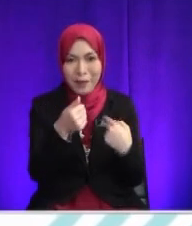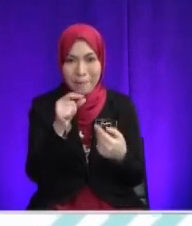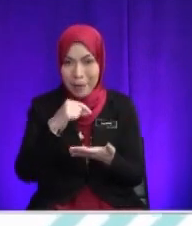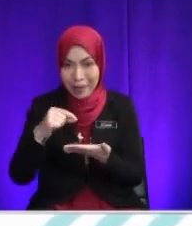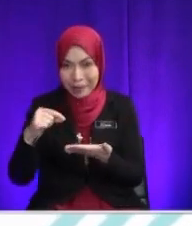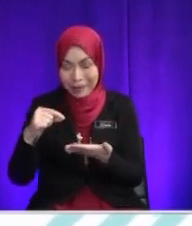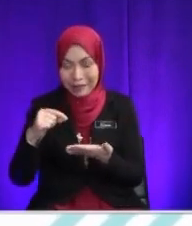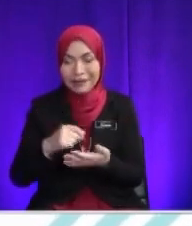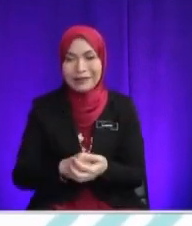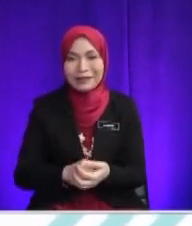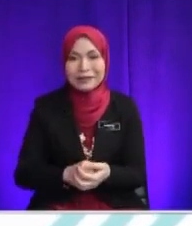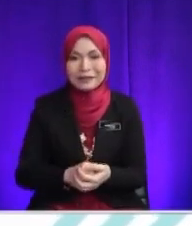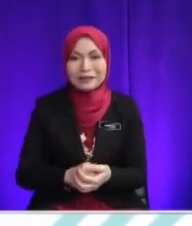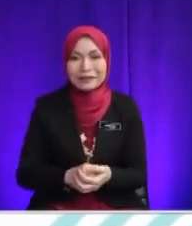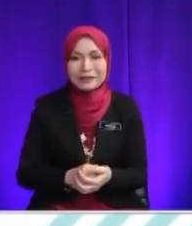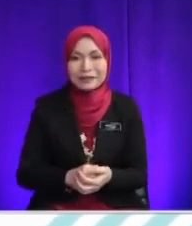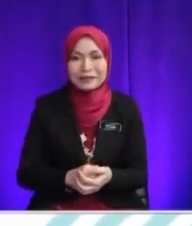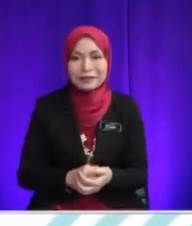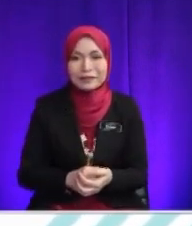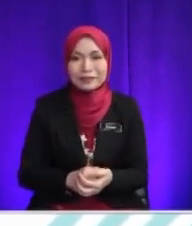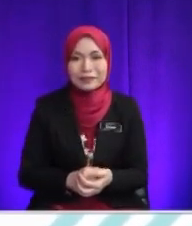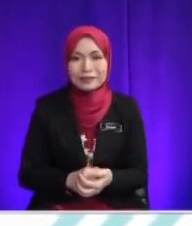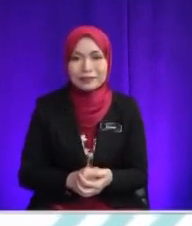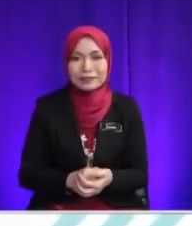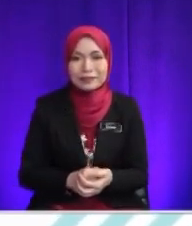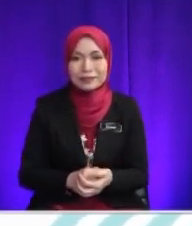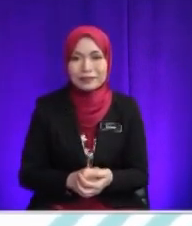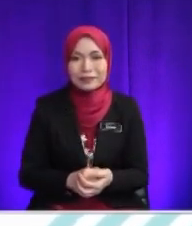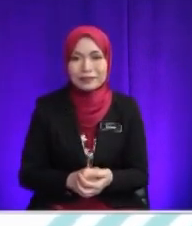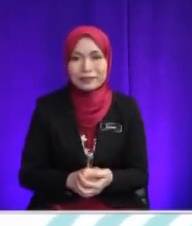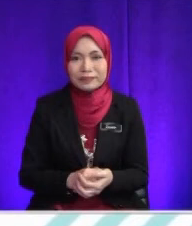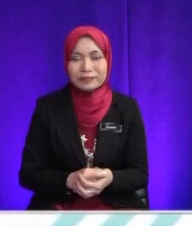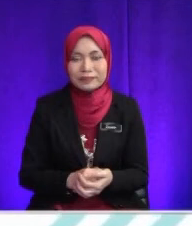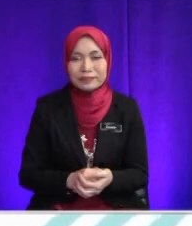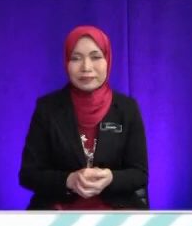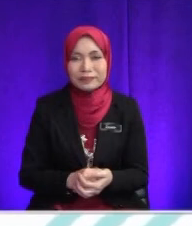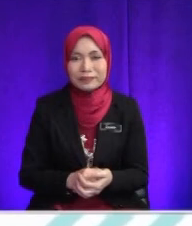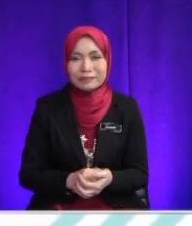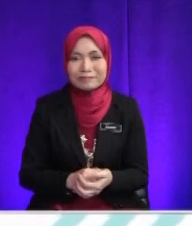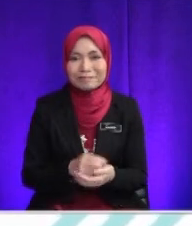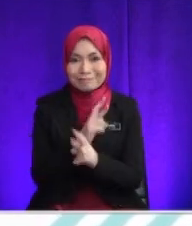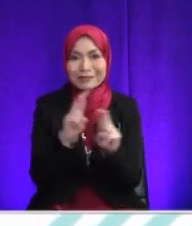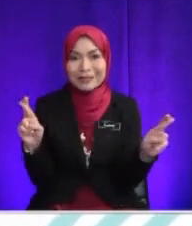answers, just put up your green card. But if you disagree, just put up your red card. Is everyone ready? Show me double thumbs up.